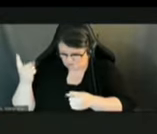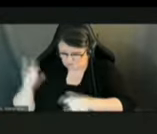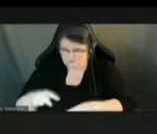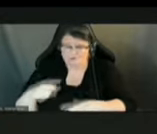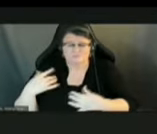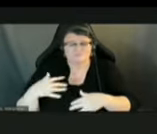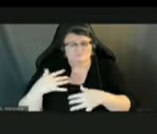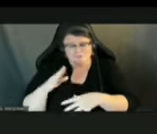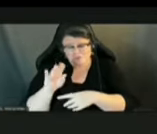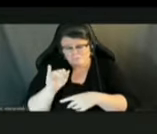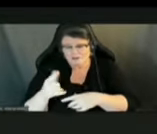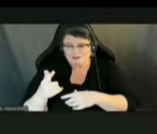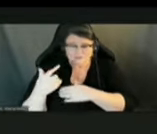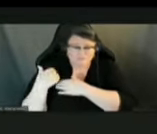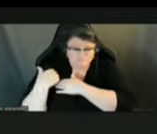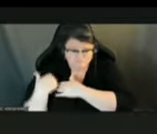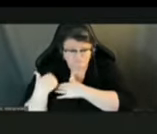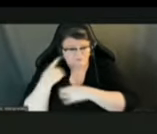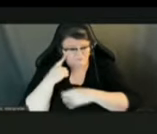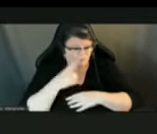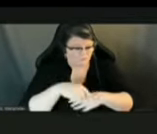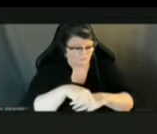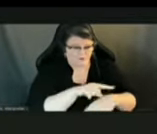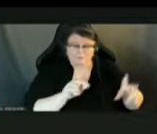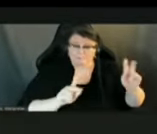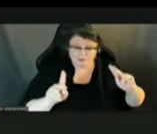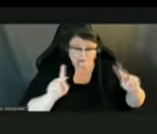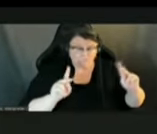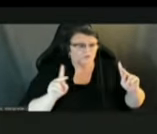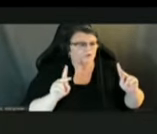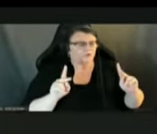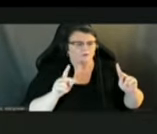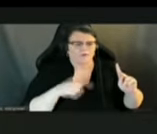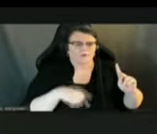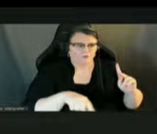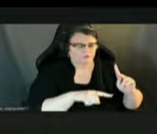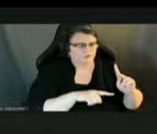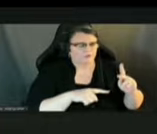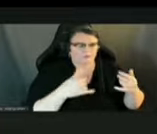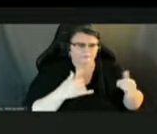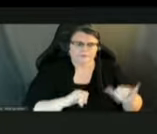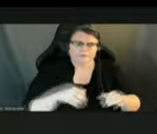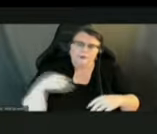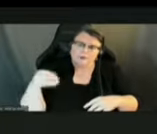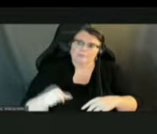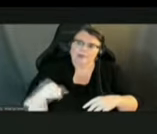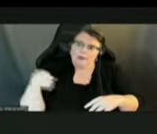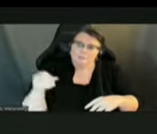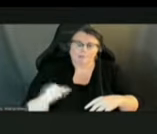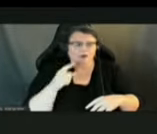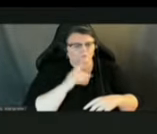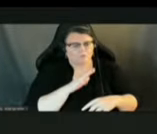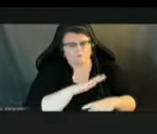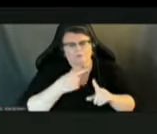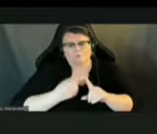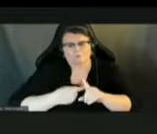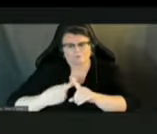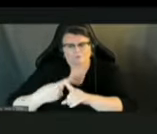these families continue to have, and that is to continue to pay a mortgage on properties that they